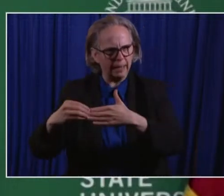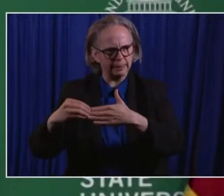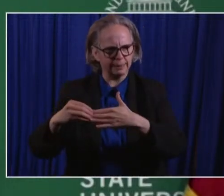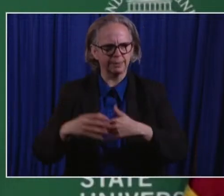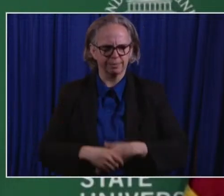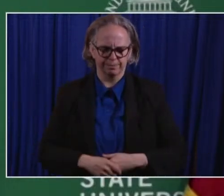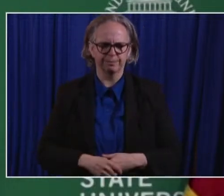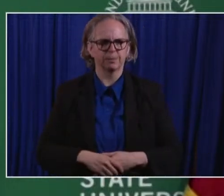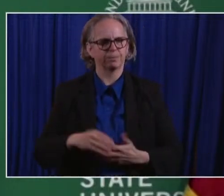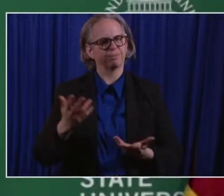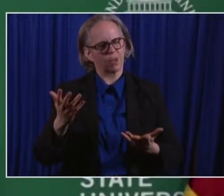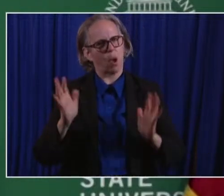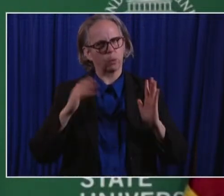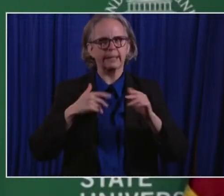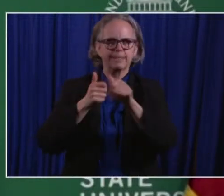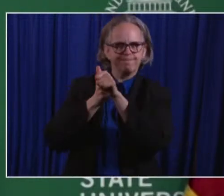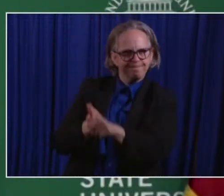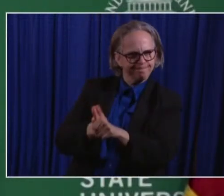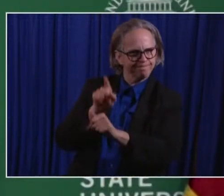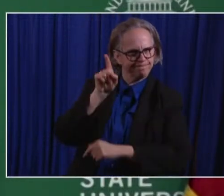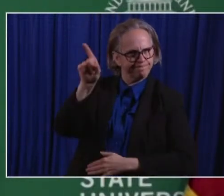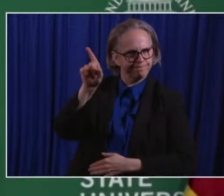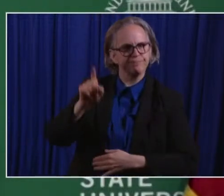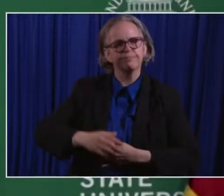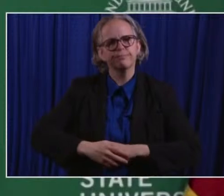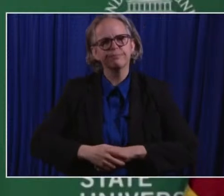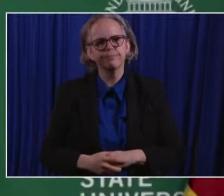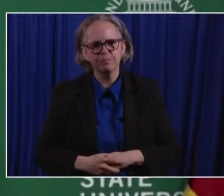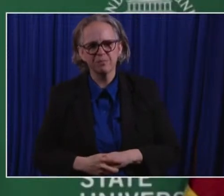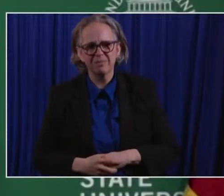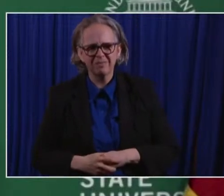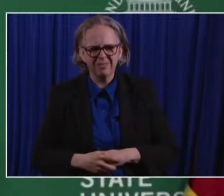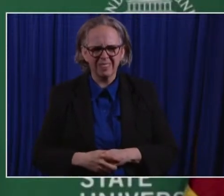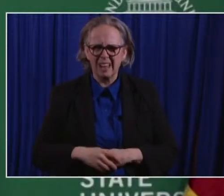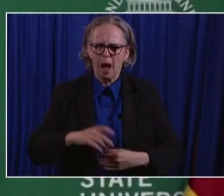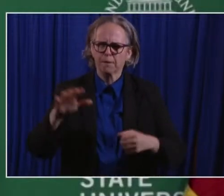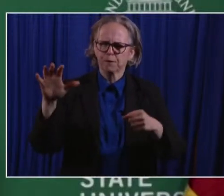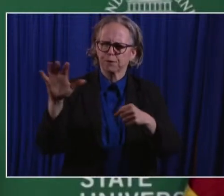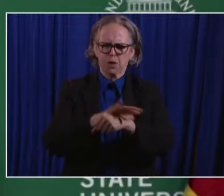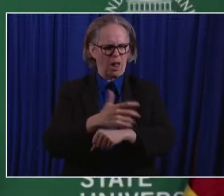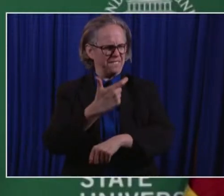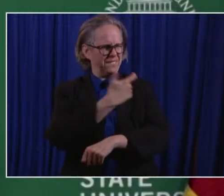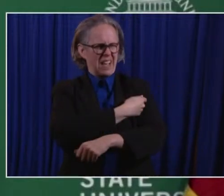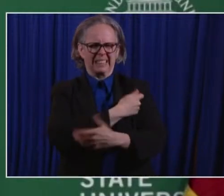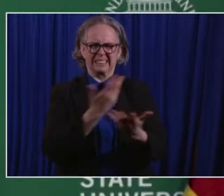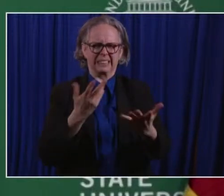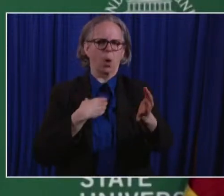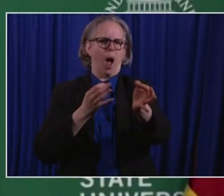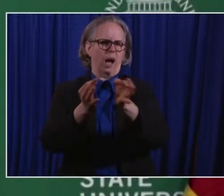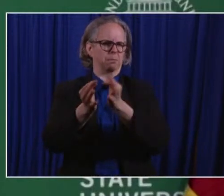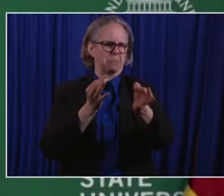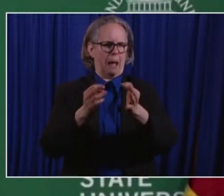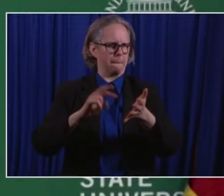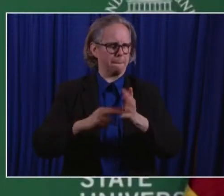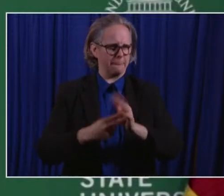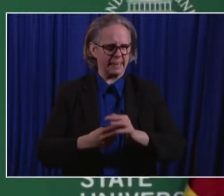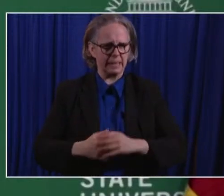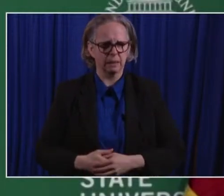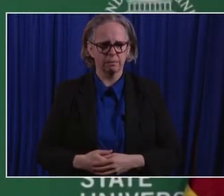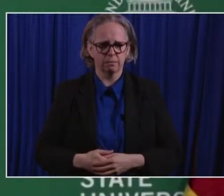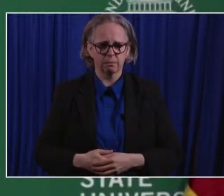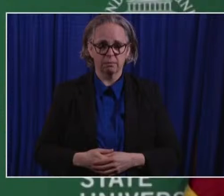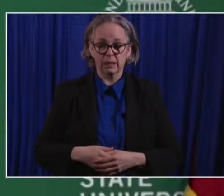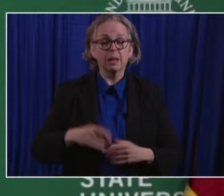And just to remind everyone, a person is considered fully vaccinated if they got J&J. It would be 2 weeks after they got